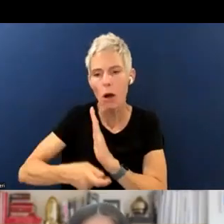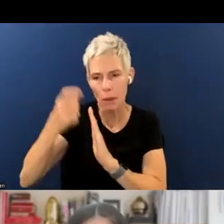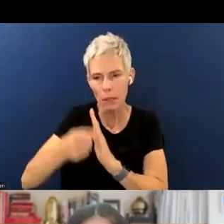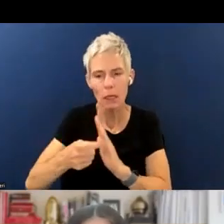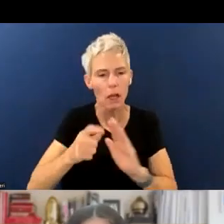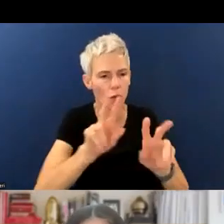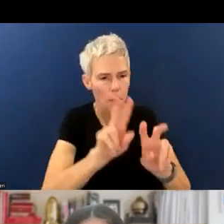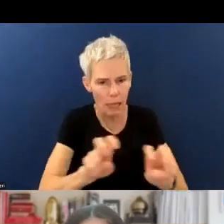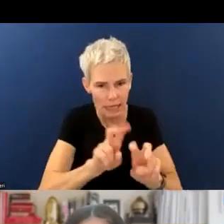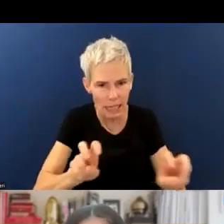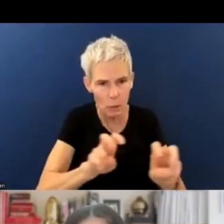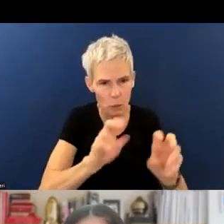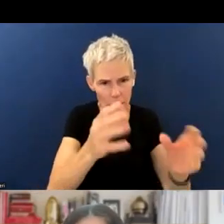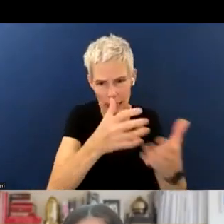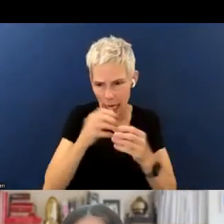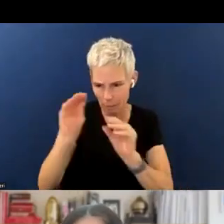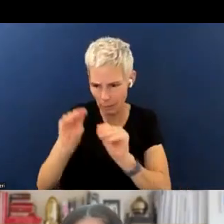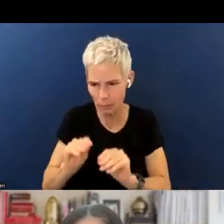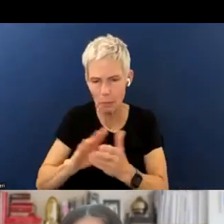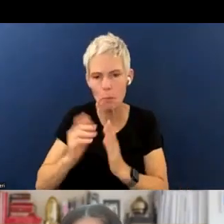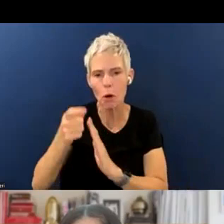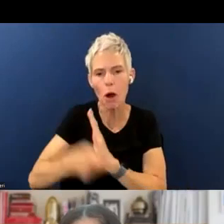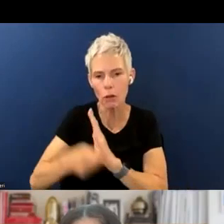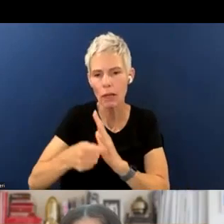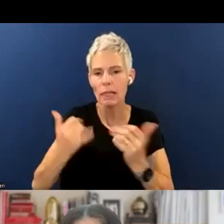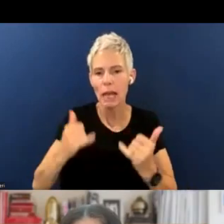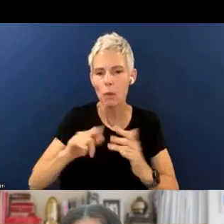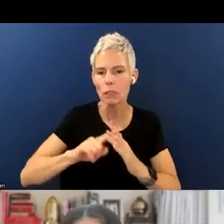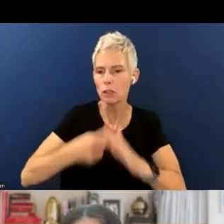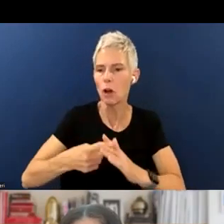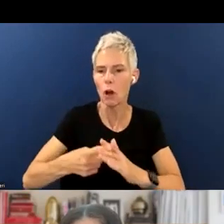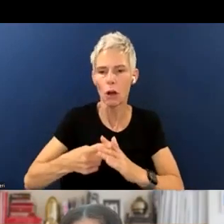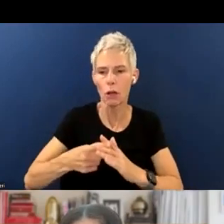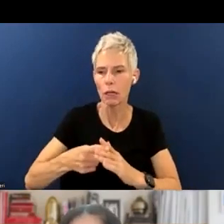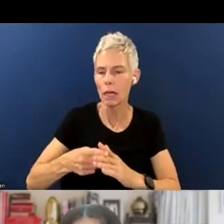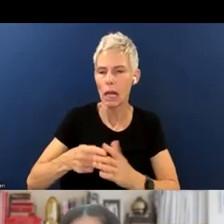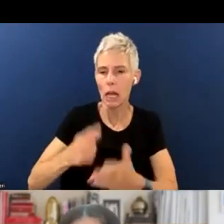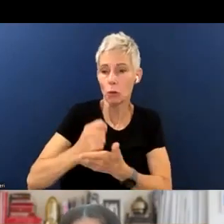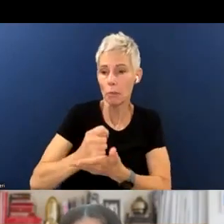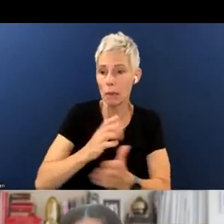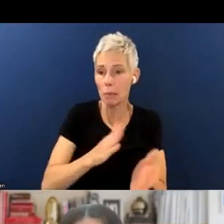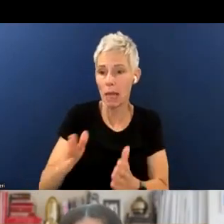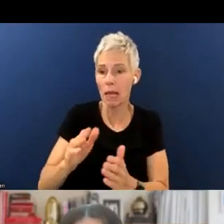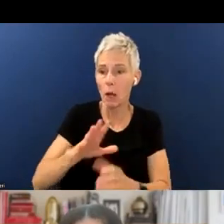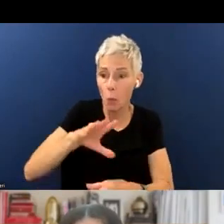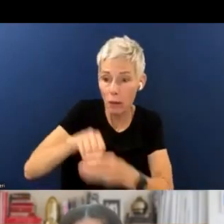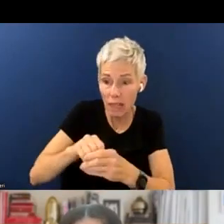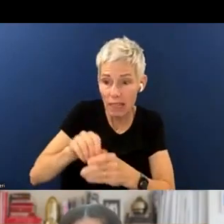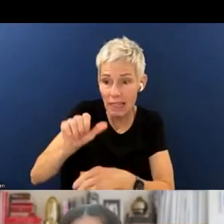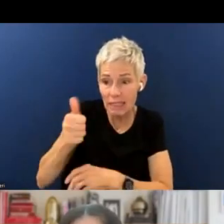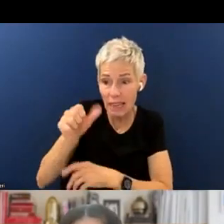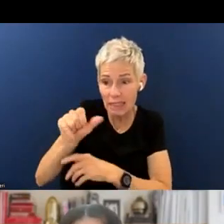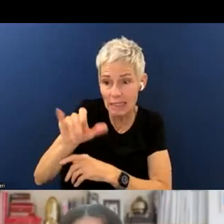that got 7 PHQ-9. And now we can generate a treatment plan within 10 seconds. And they can spend that time editing